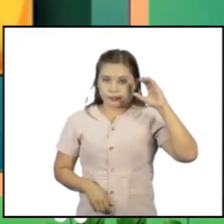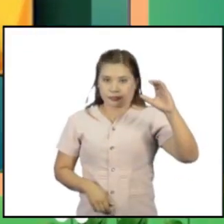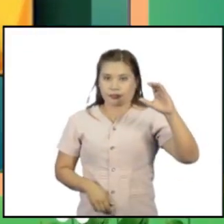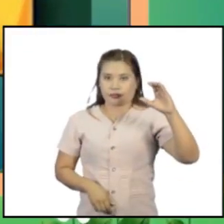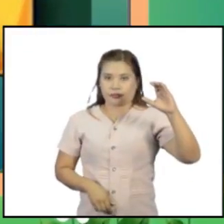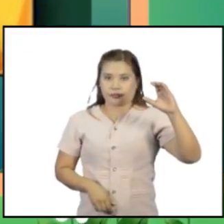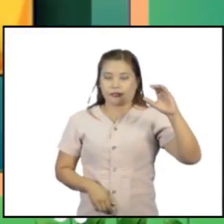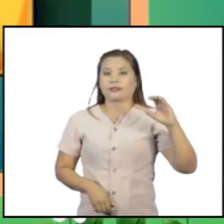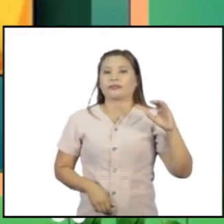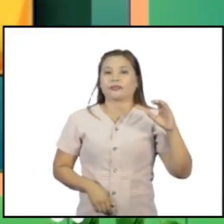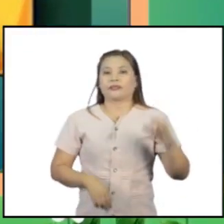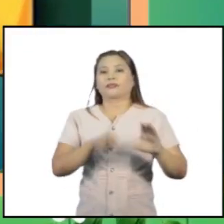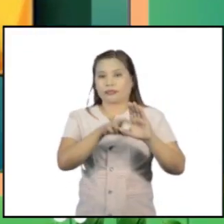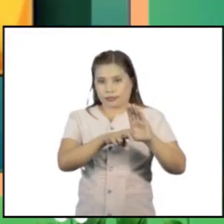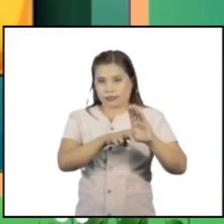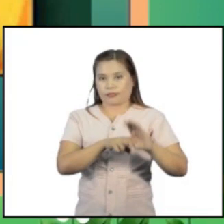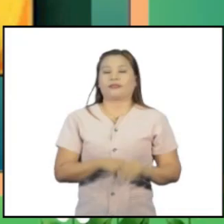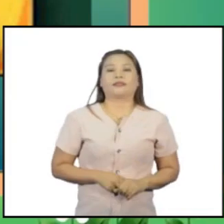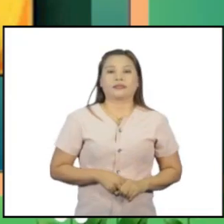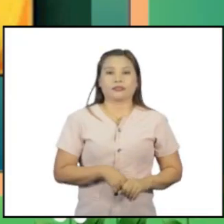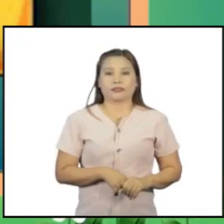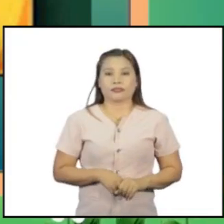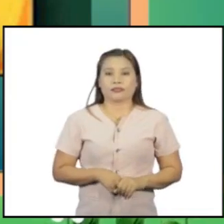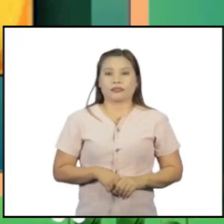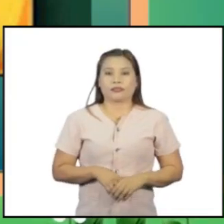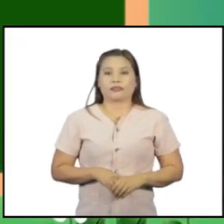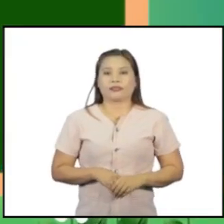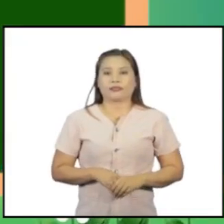is letter C. Chair.